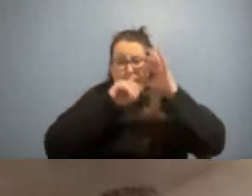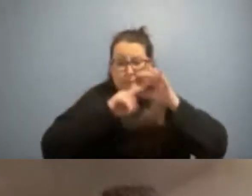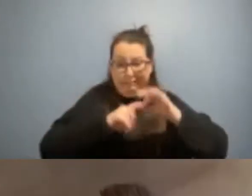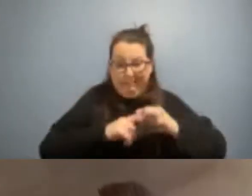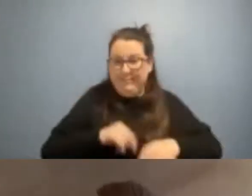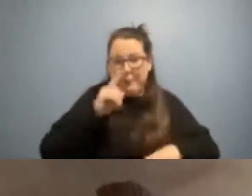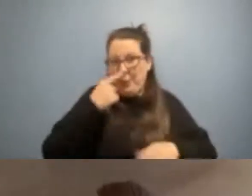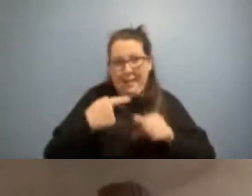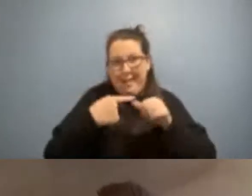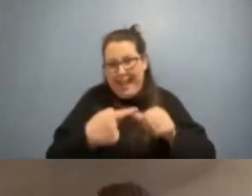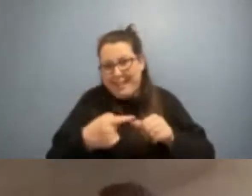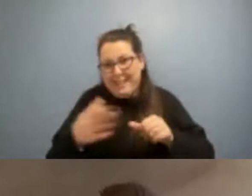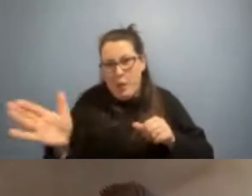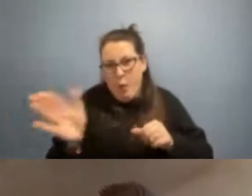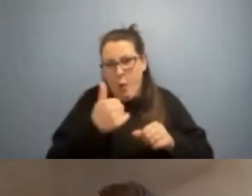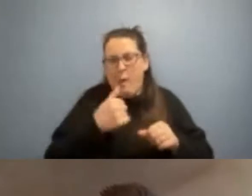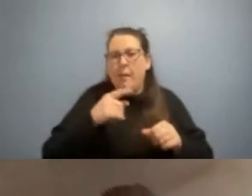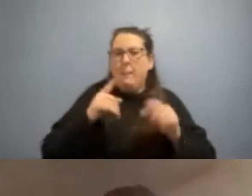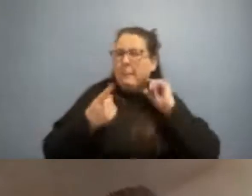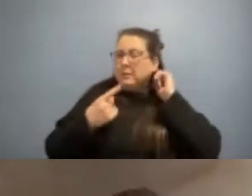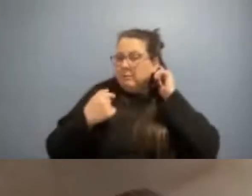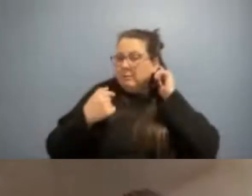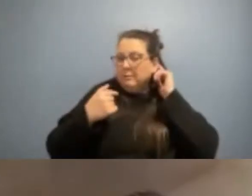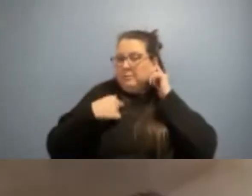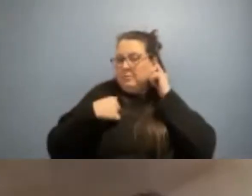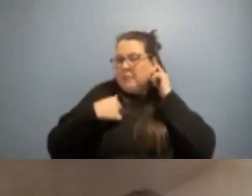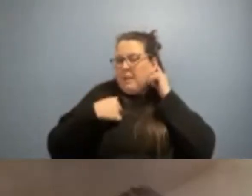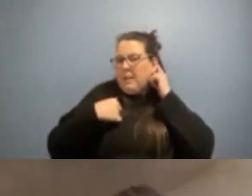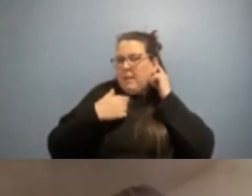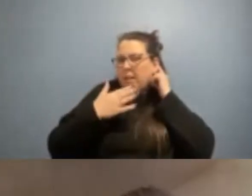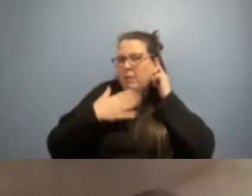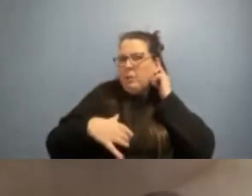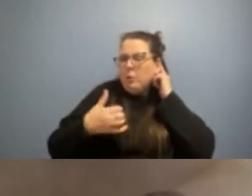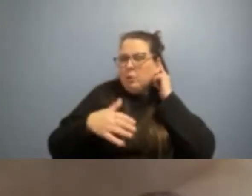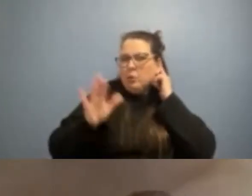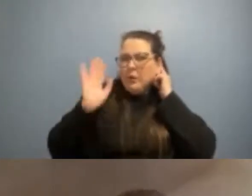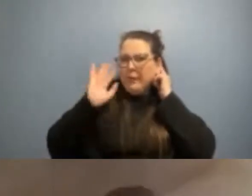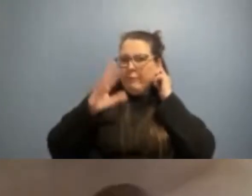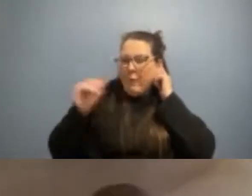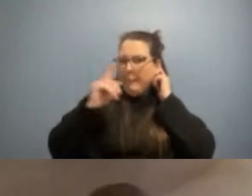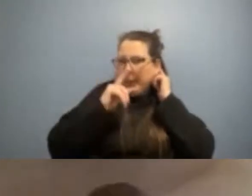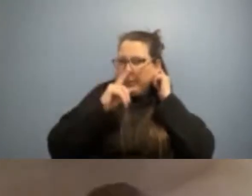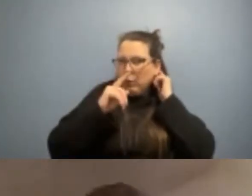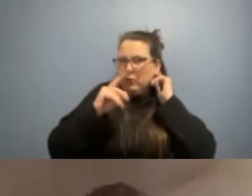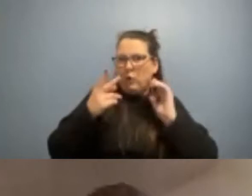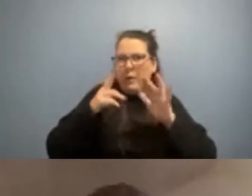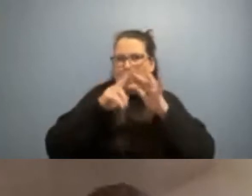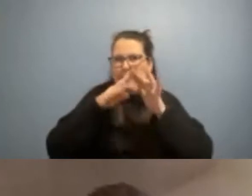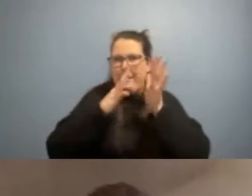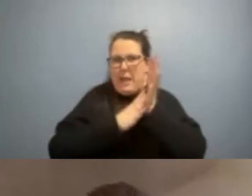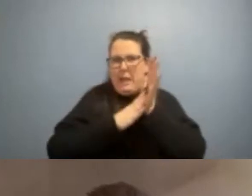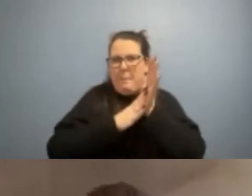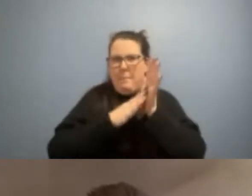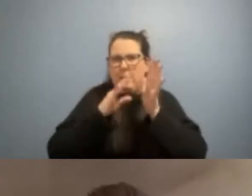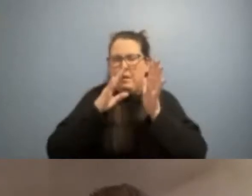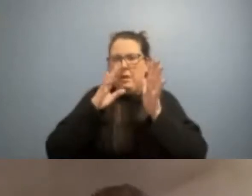hear directly from some members of our community. So there's a couple of hands up, and FM Maguire, I think you had your hand